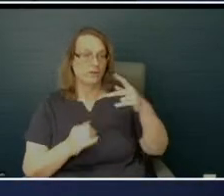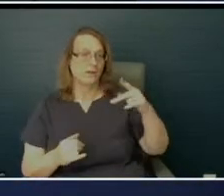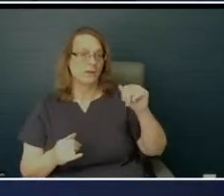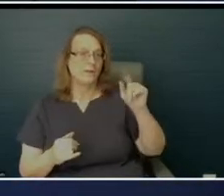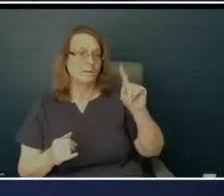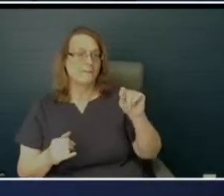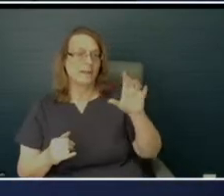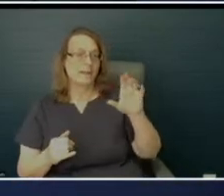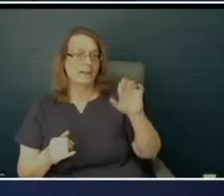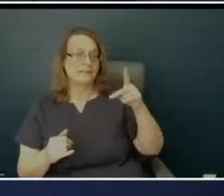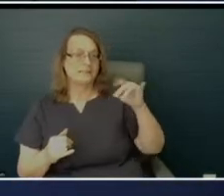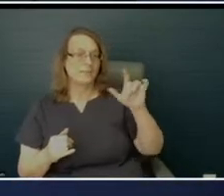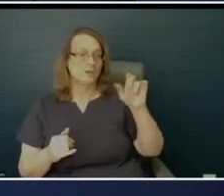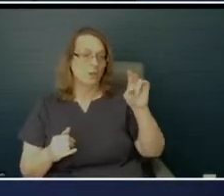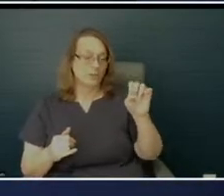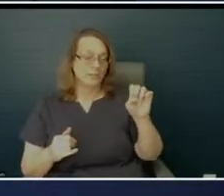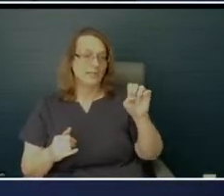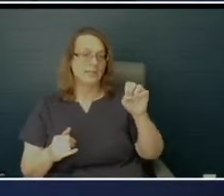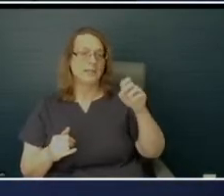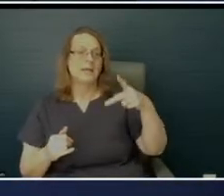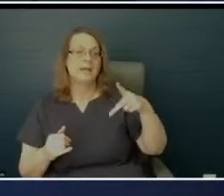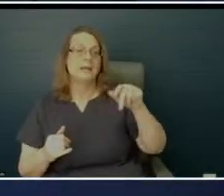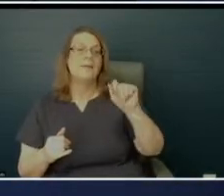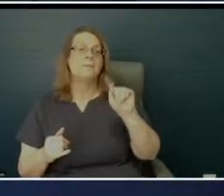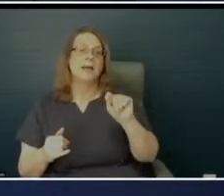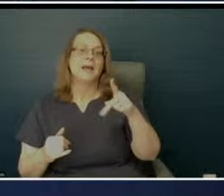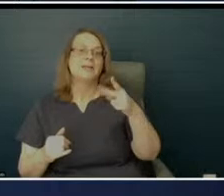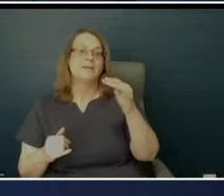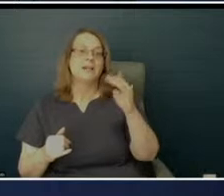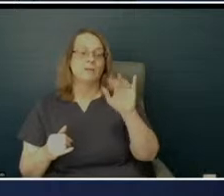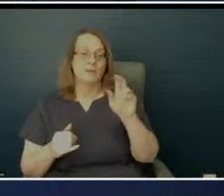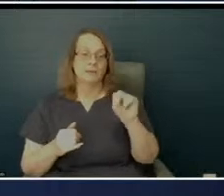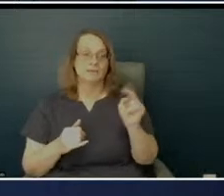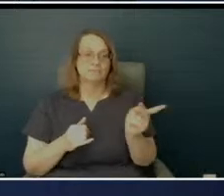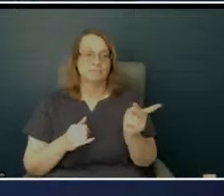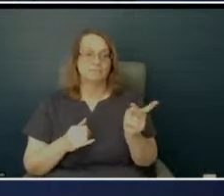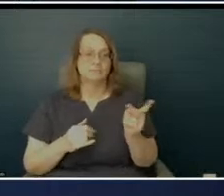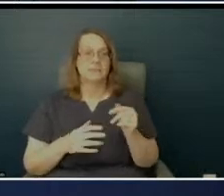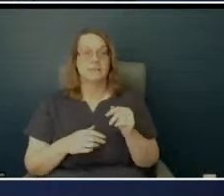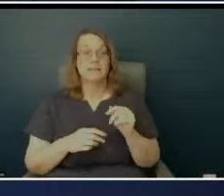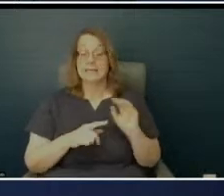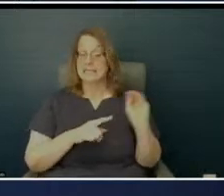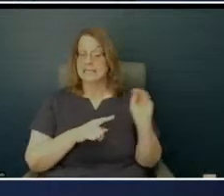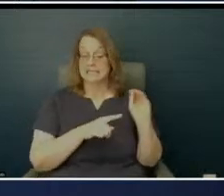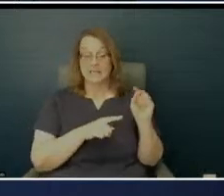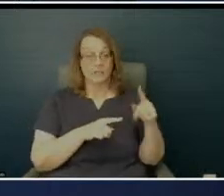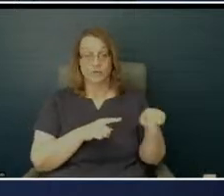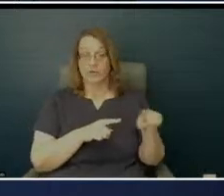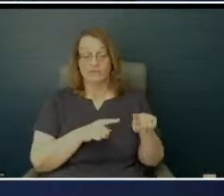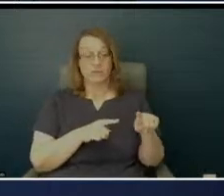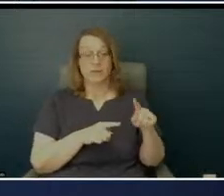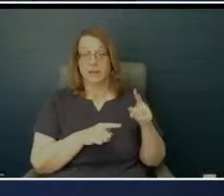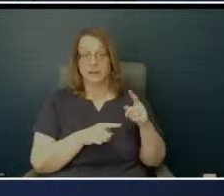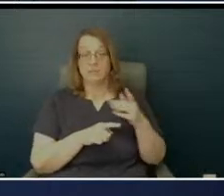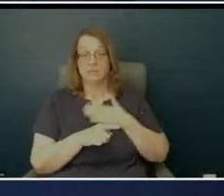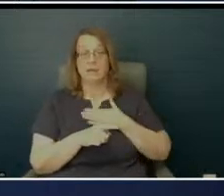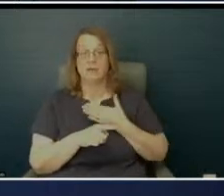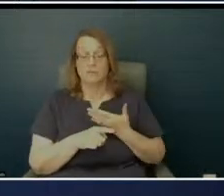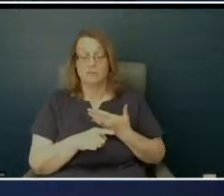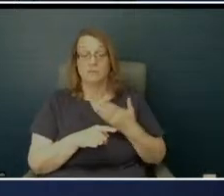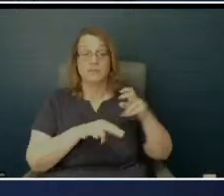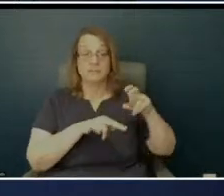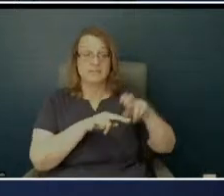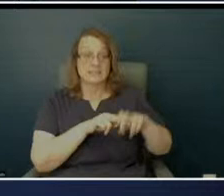Philbin, about their contact with Mr. Clark, though neither has yet agreed to sit for transcribed and videotaped interviews. But